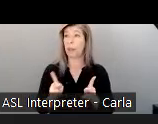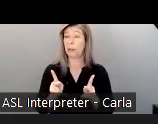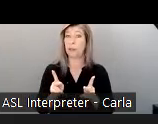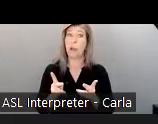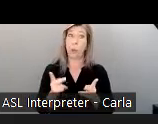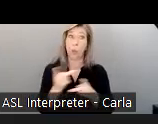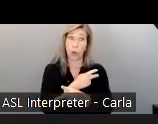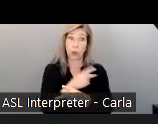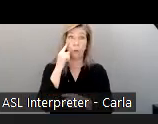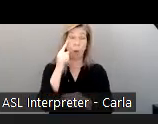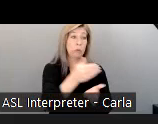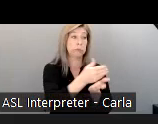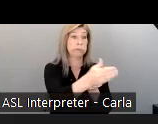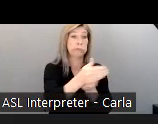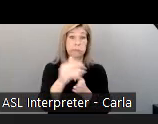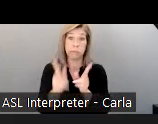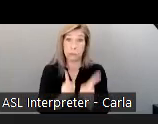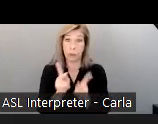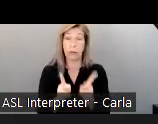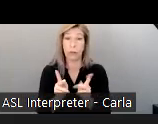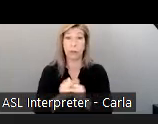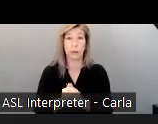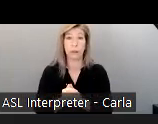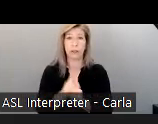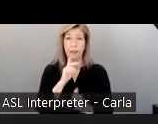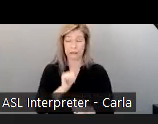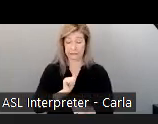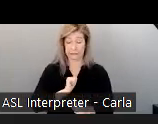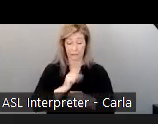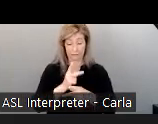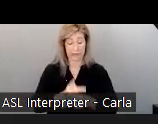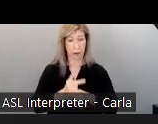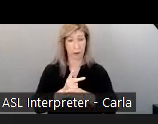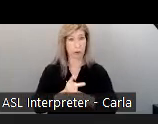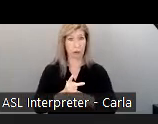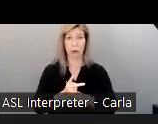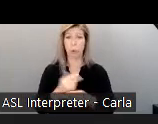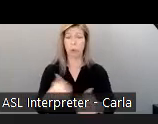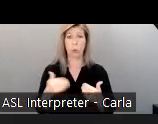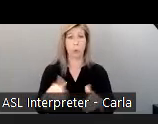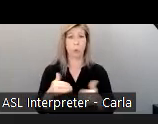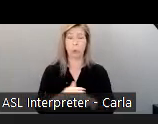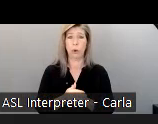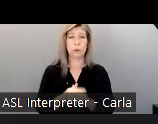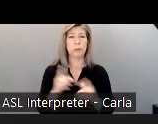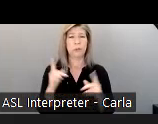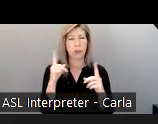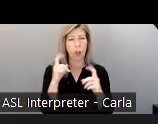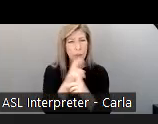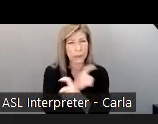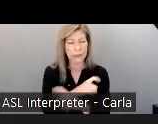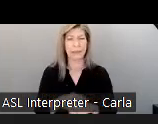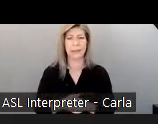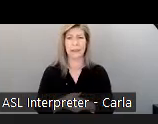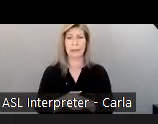our history of self-care is really complicated. It's really loaded. It's connected